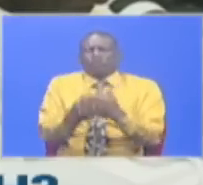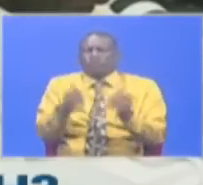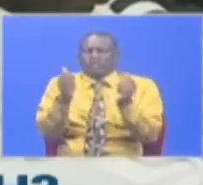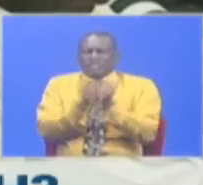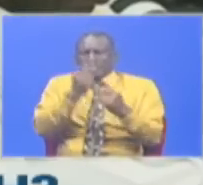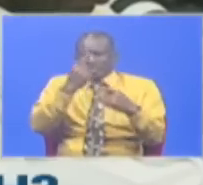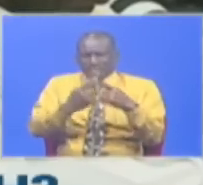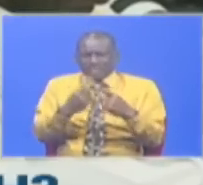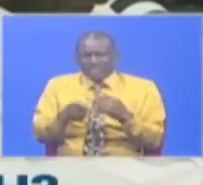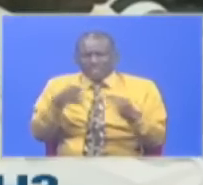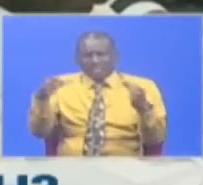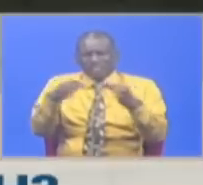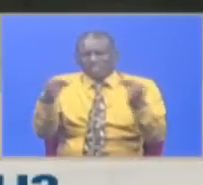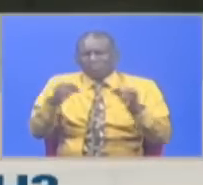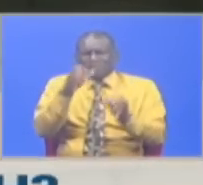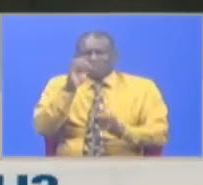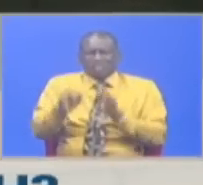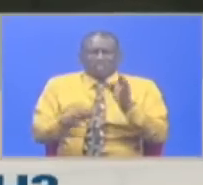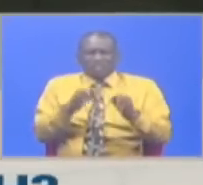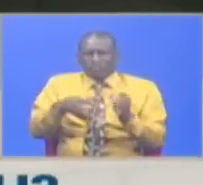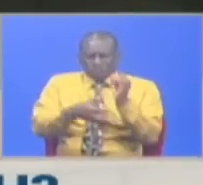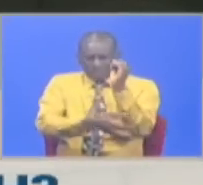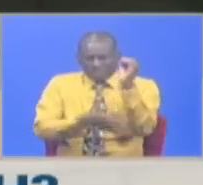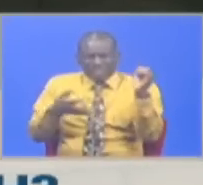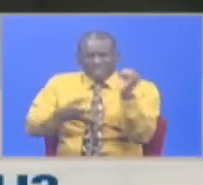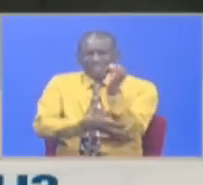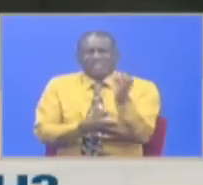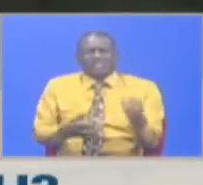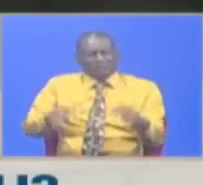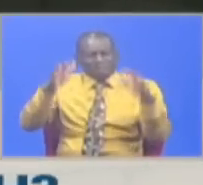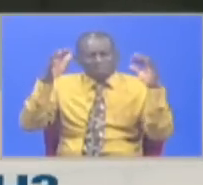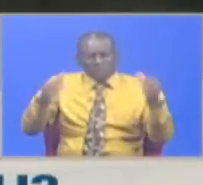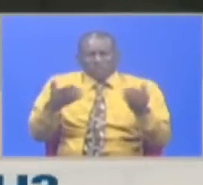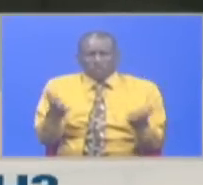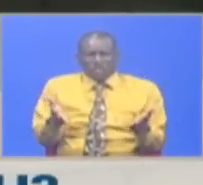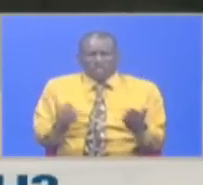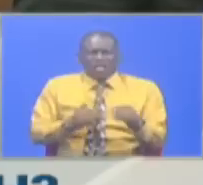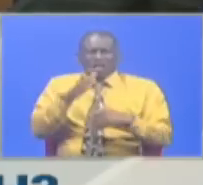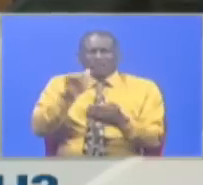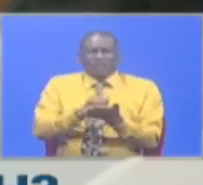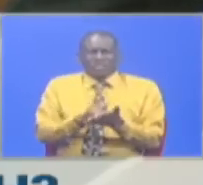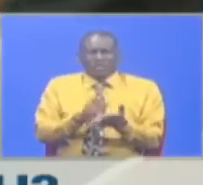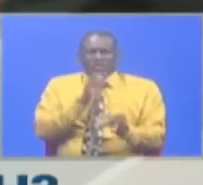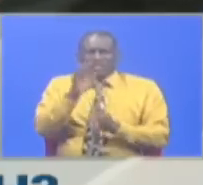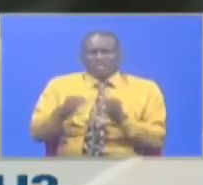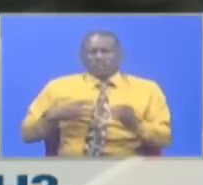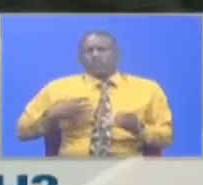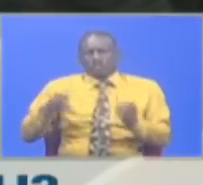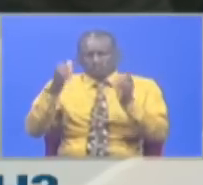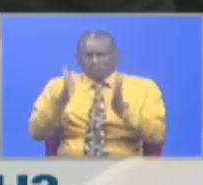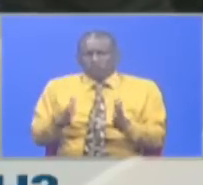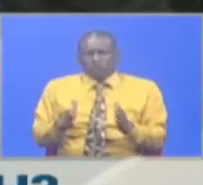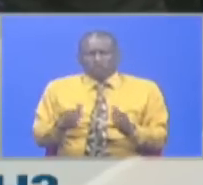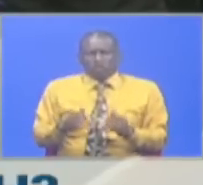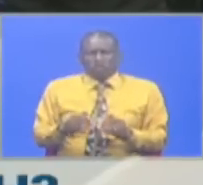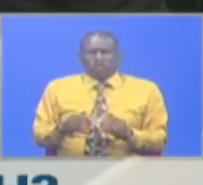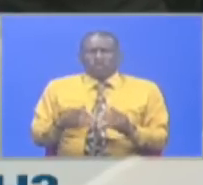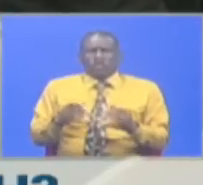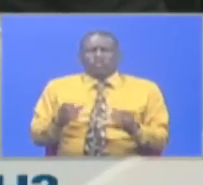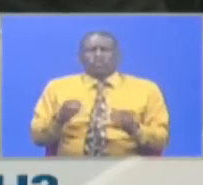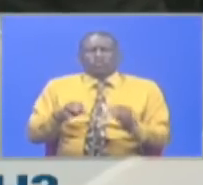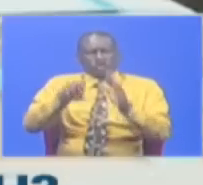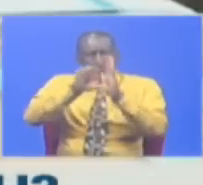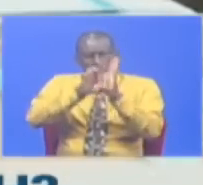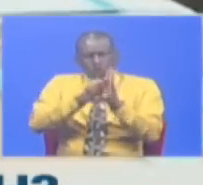the message that if you're going to steal, steal big. After all, when you're a big fish, the law ceases to be an ass